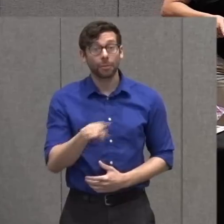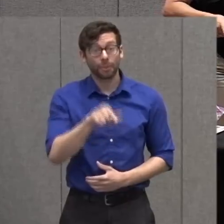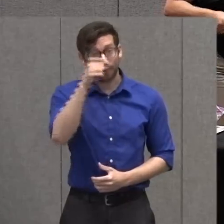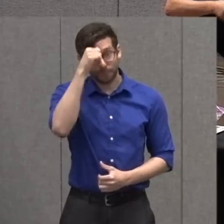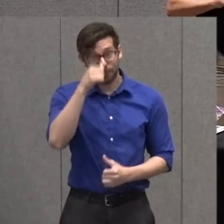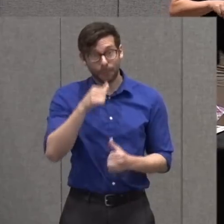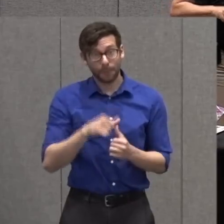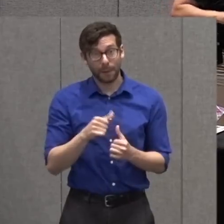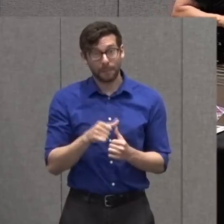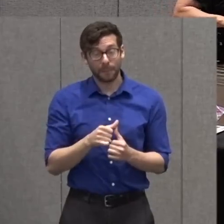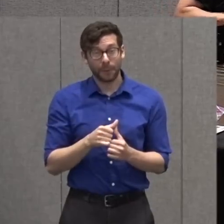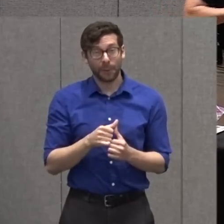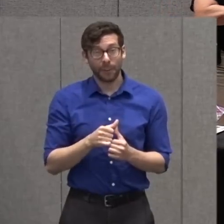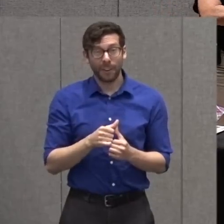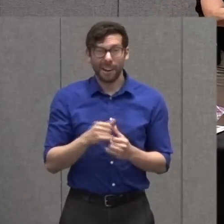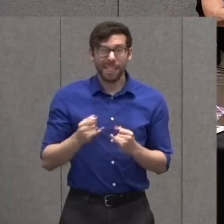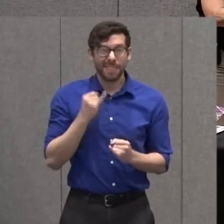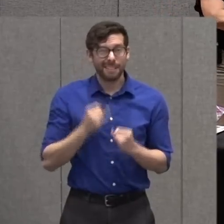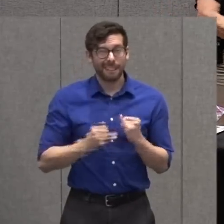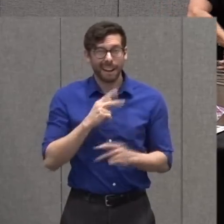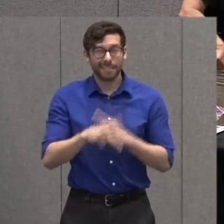last state of matter?